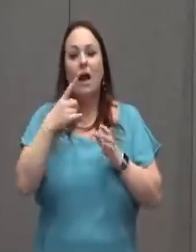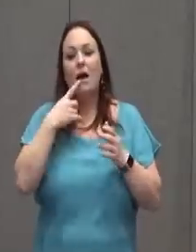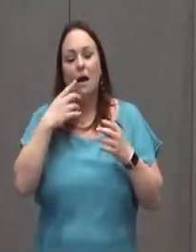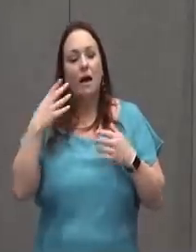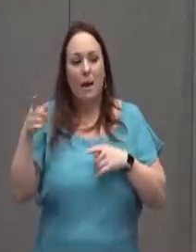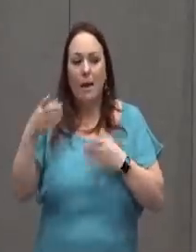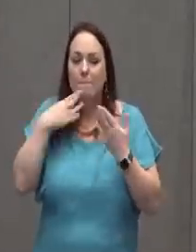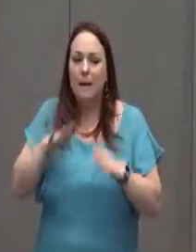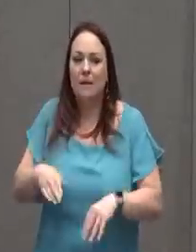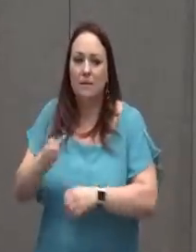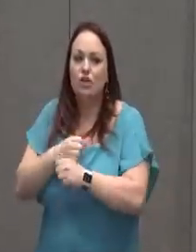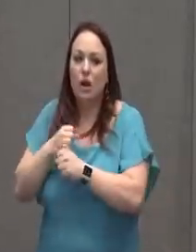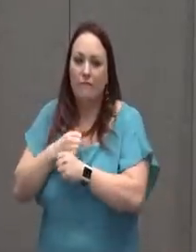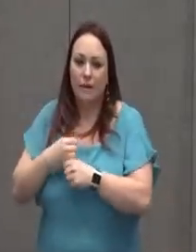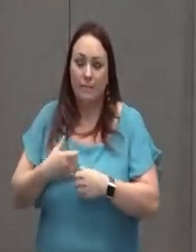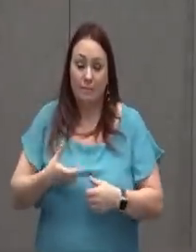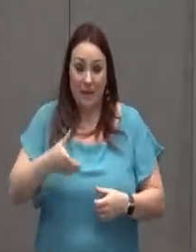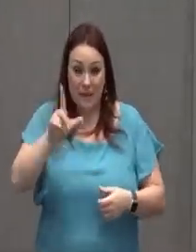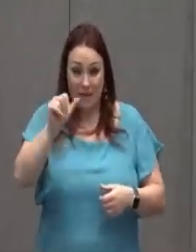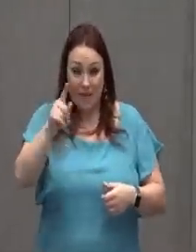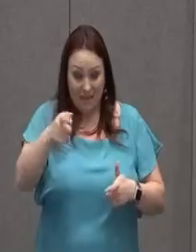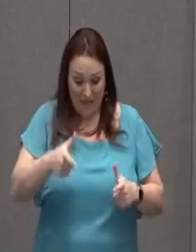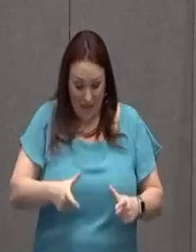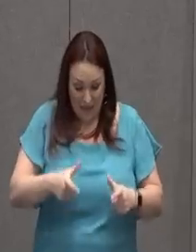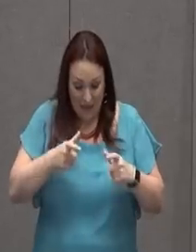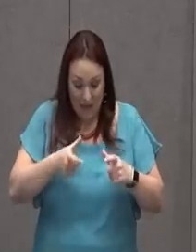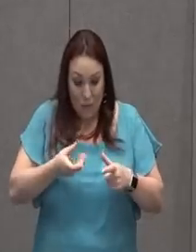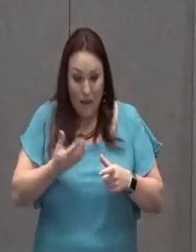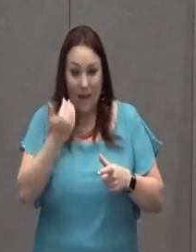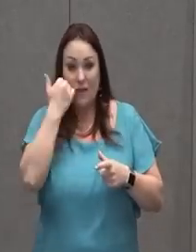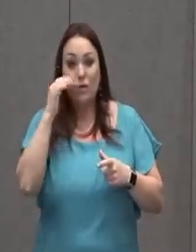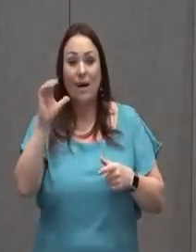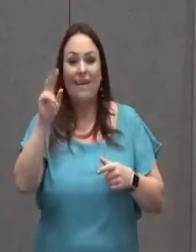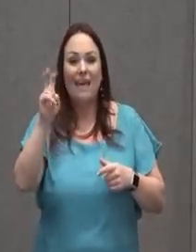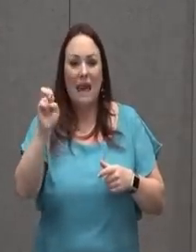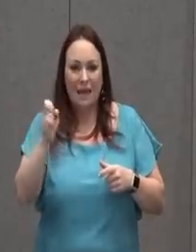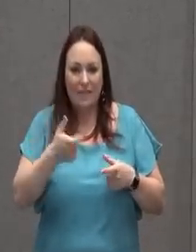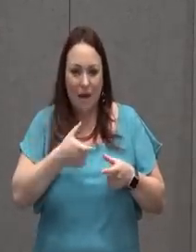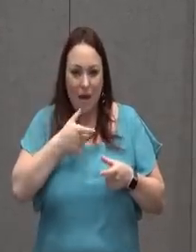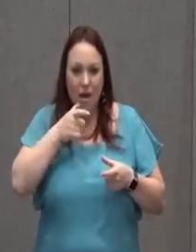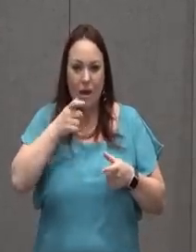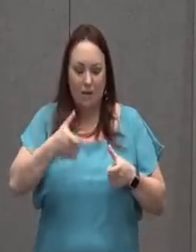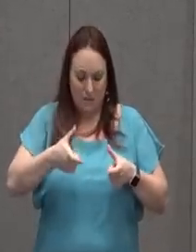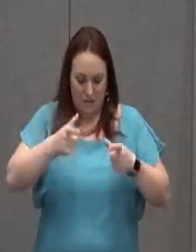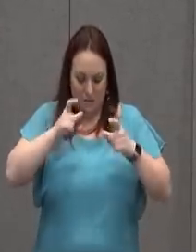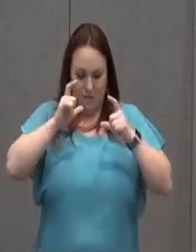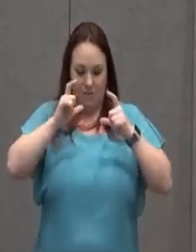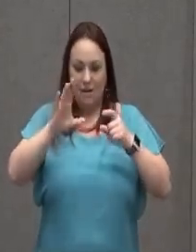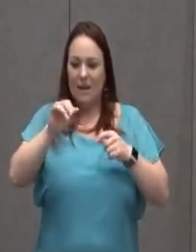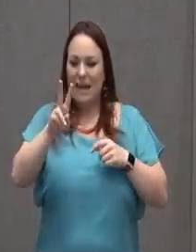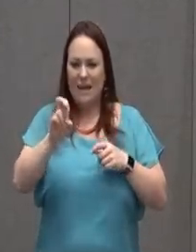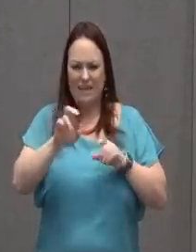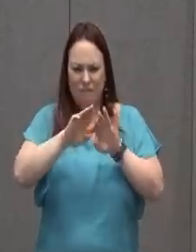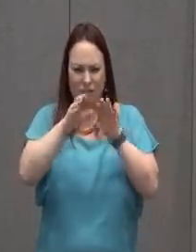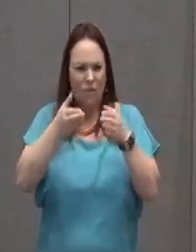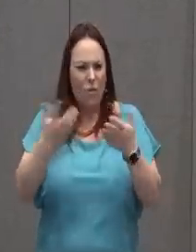Then the lake tilted and began to empty into a cave. Huh. I wonder what that cave was.